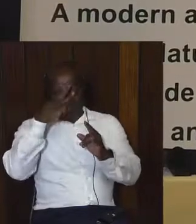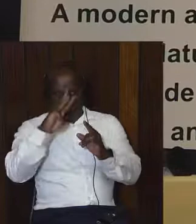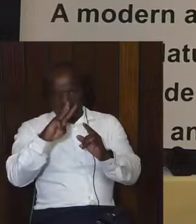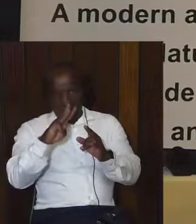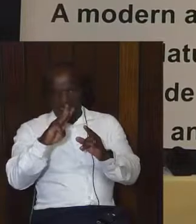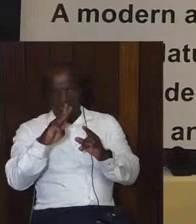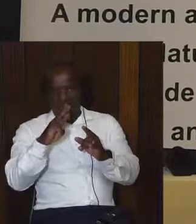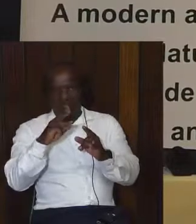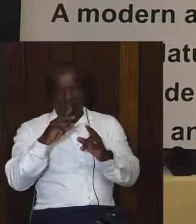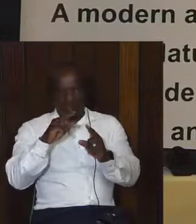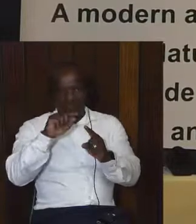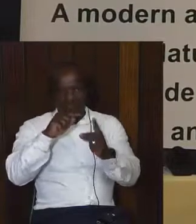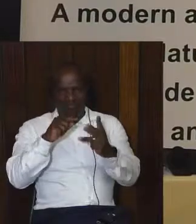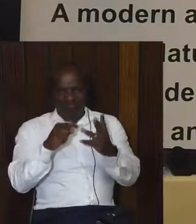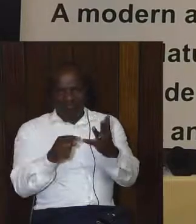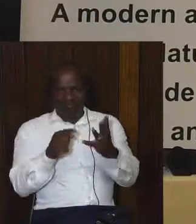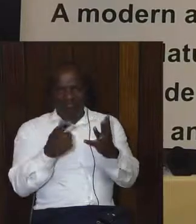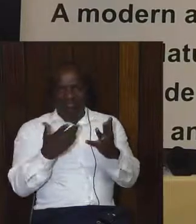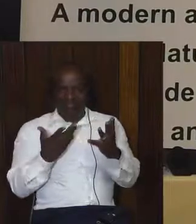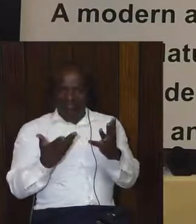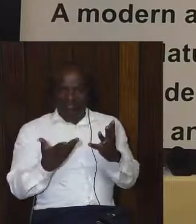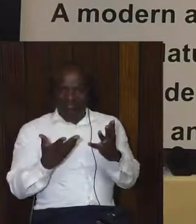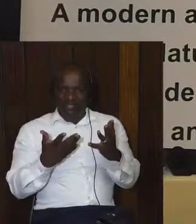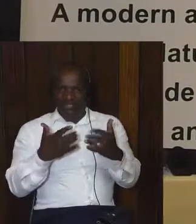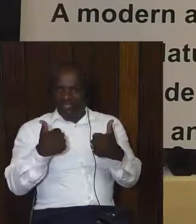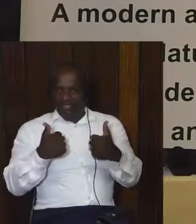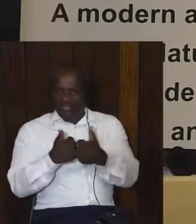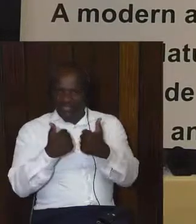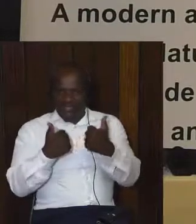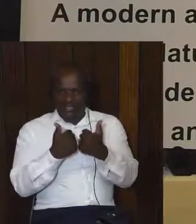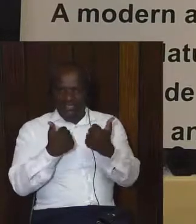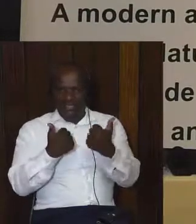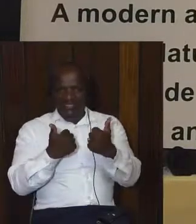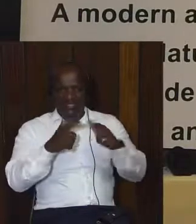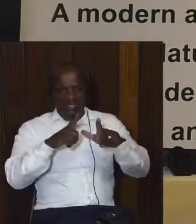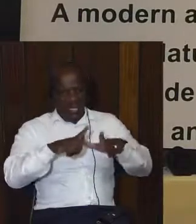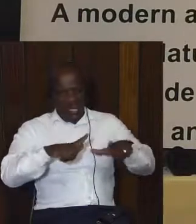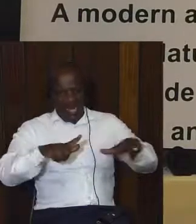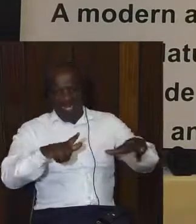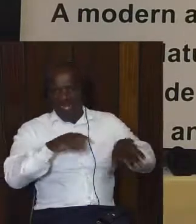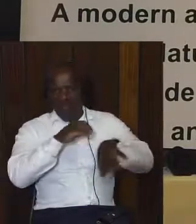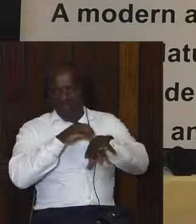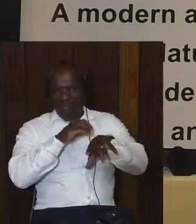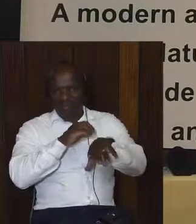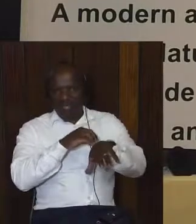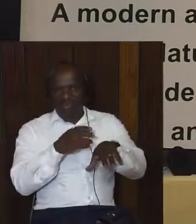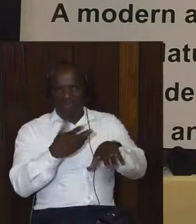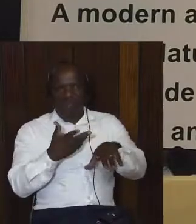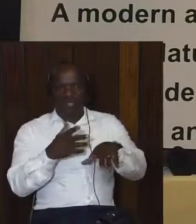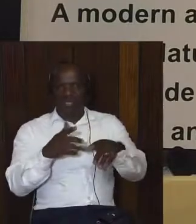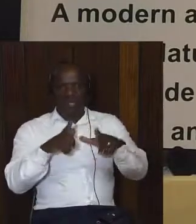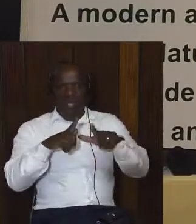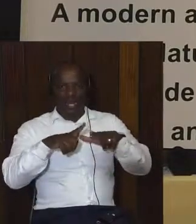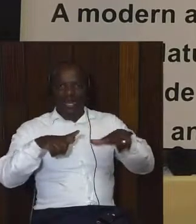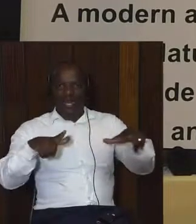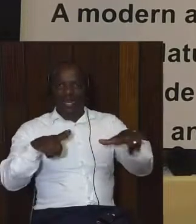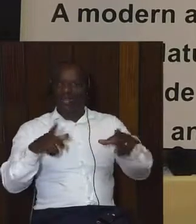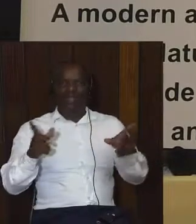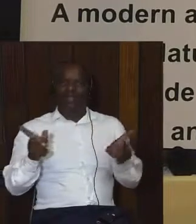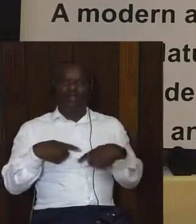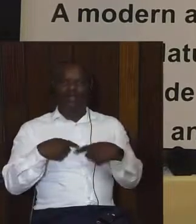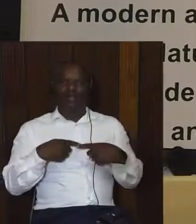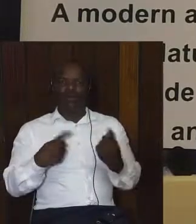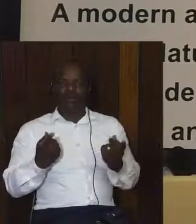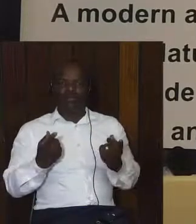What are those issues? Do they have a challenge of a land? Last time they were talking about they can't get a land, but